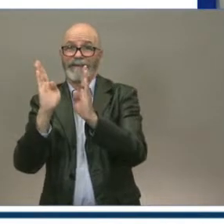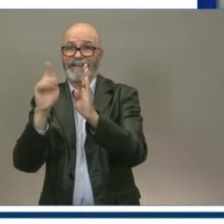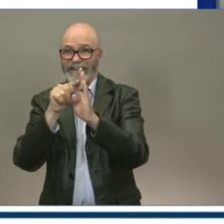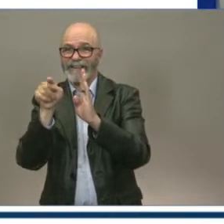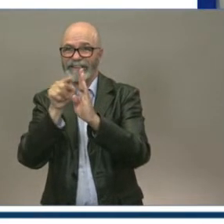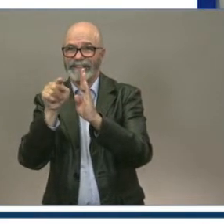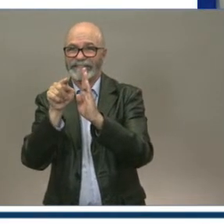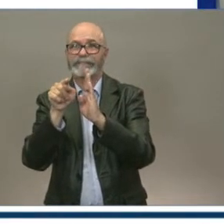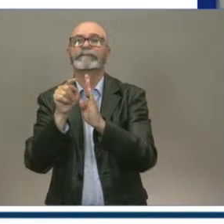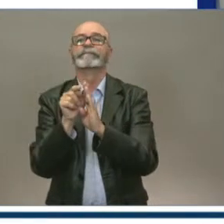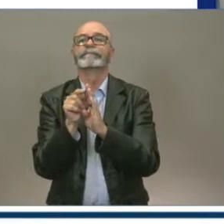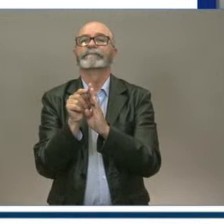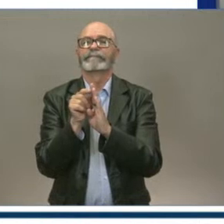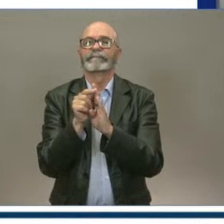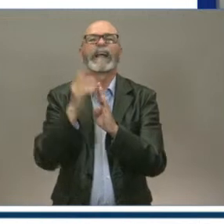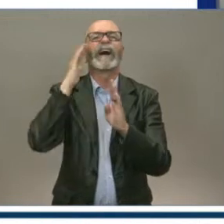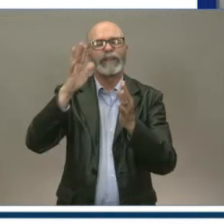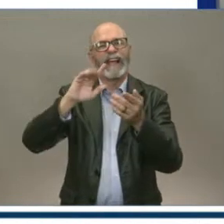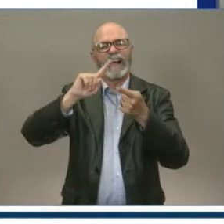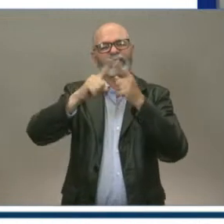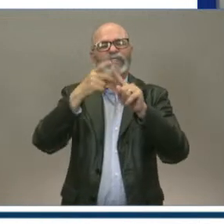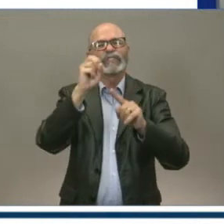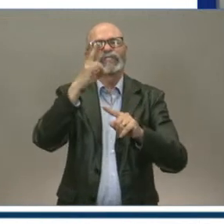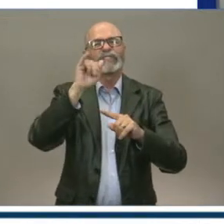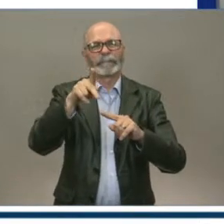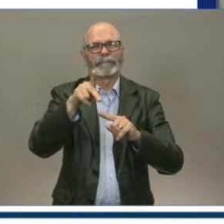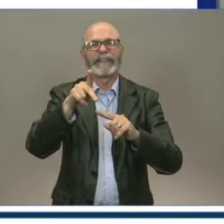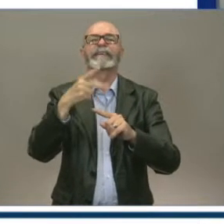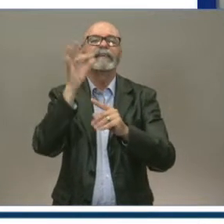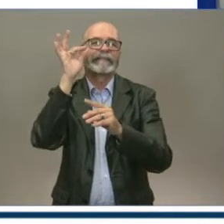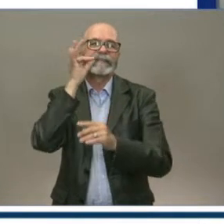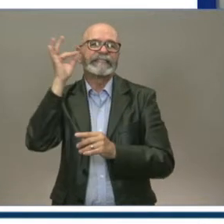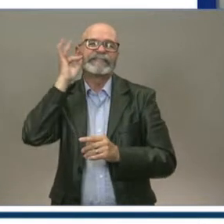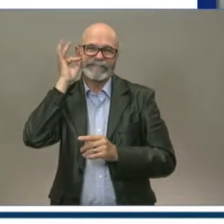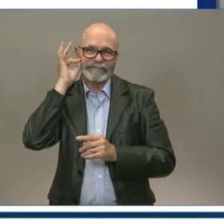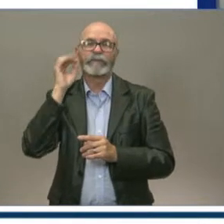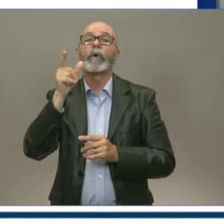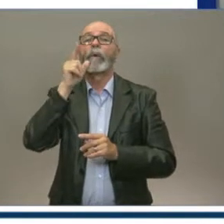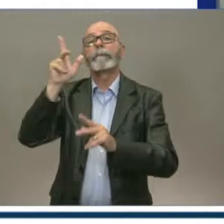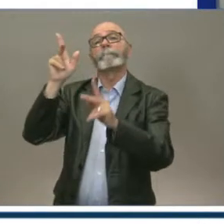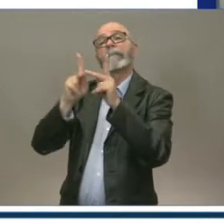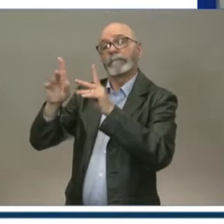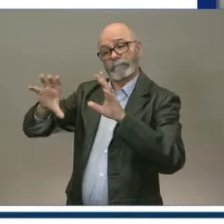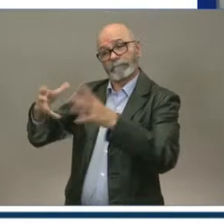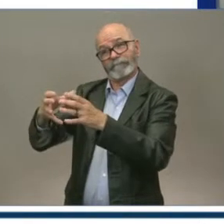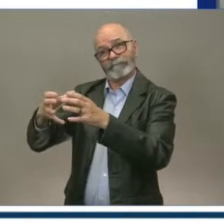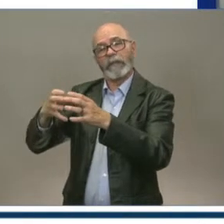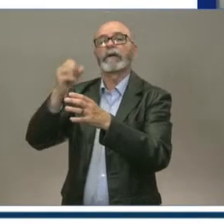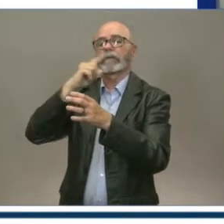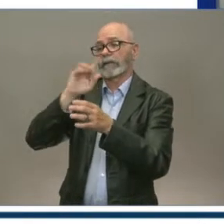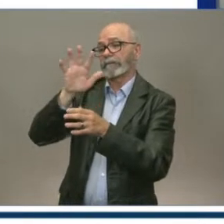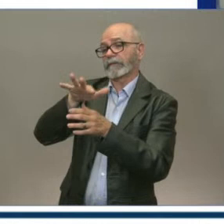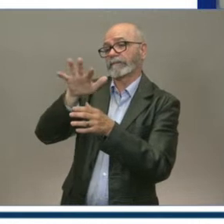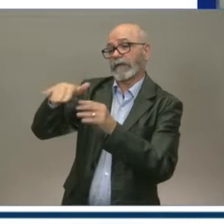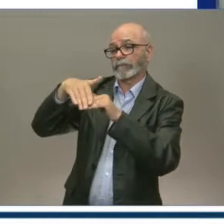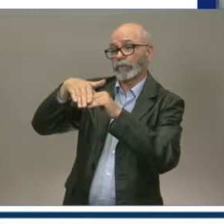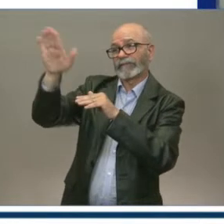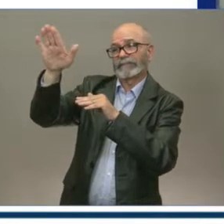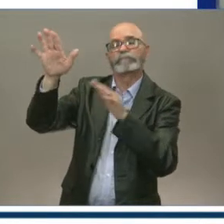clinic for urban Indigenous elders who are over the age of 55, as well as some knowledge keepers who live in the HRM area.